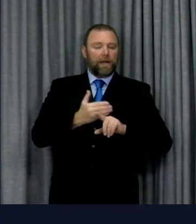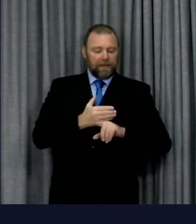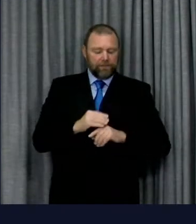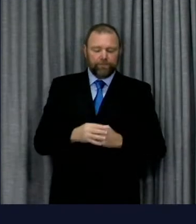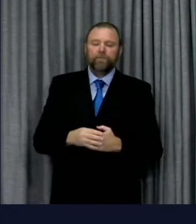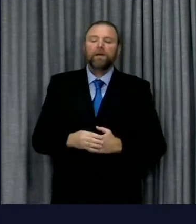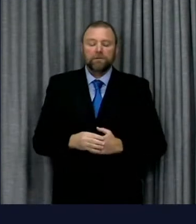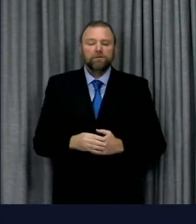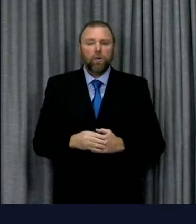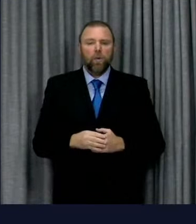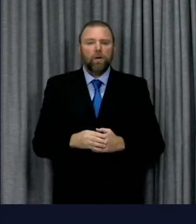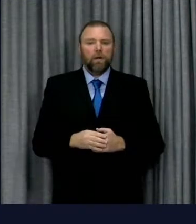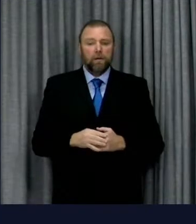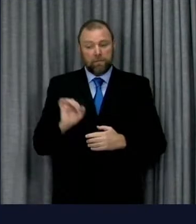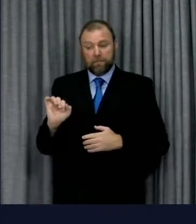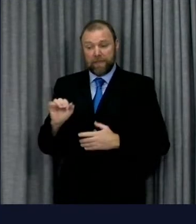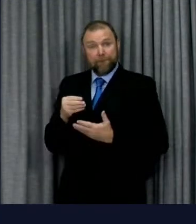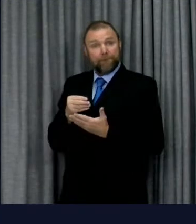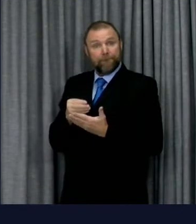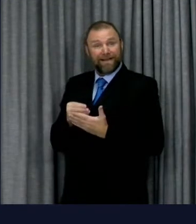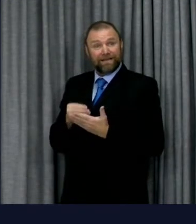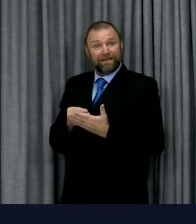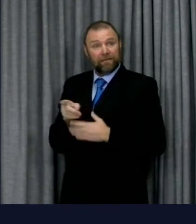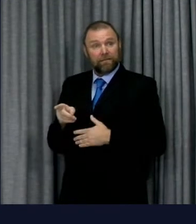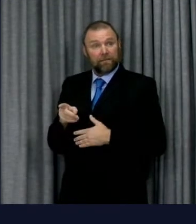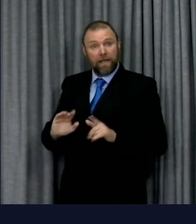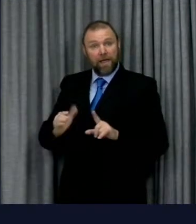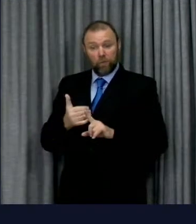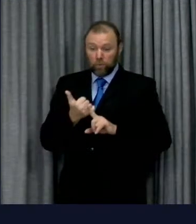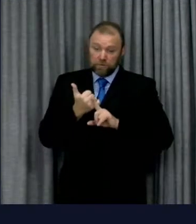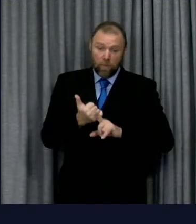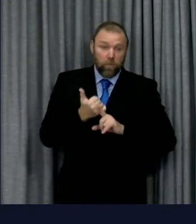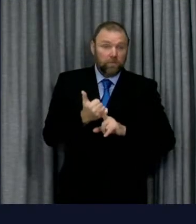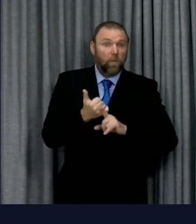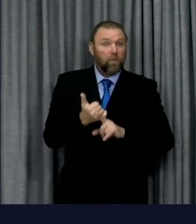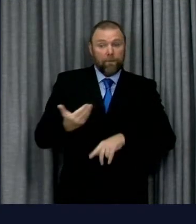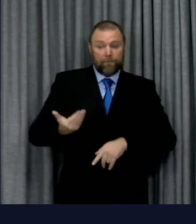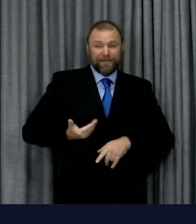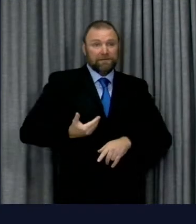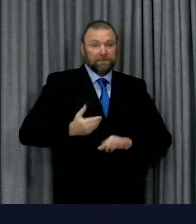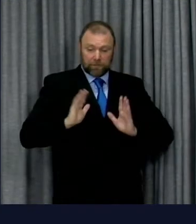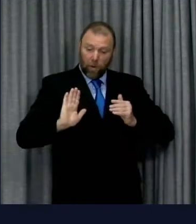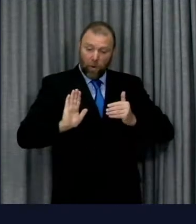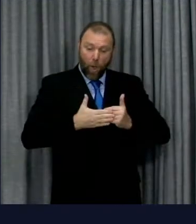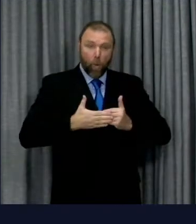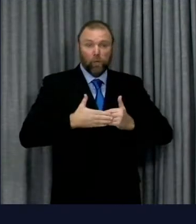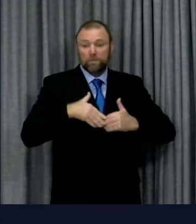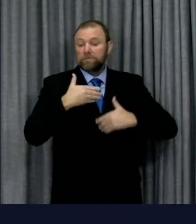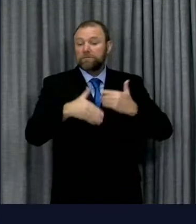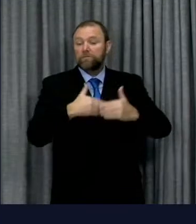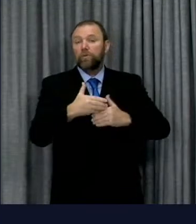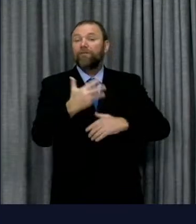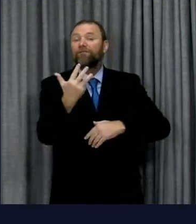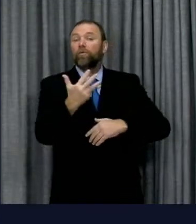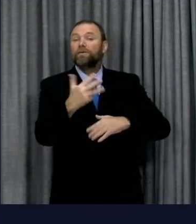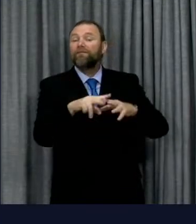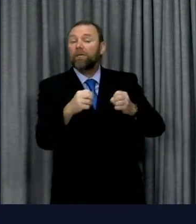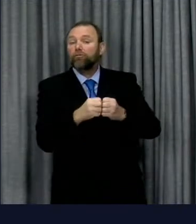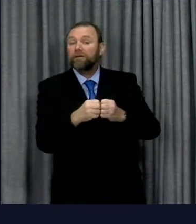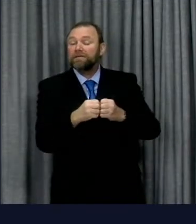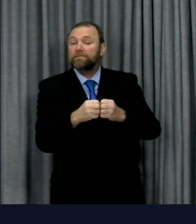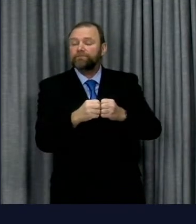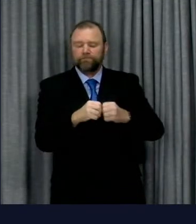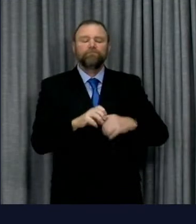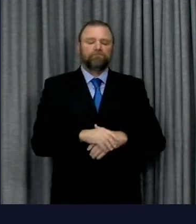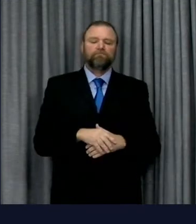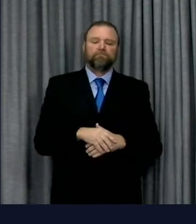and the money was intended to support businesses that were closed right up until the 14th of February. Now we